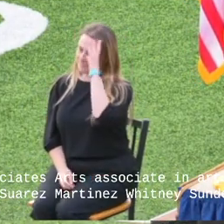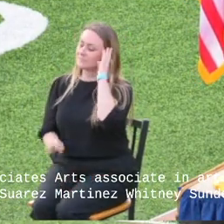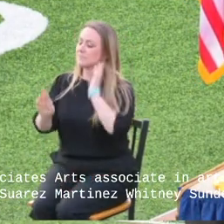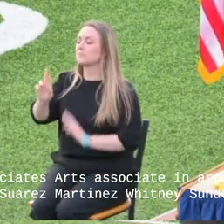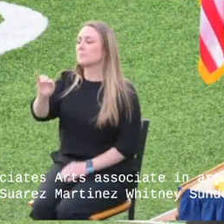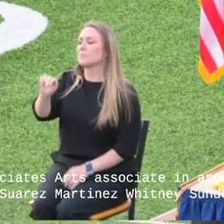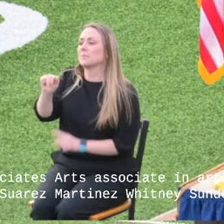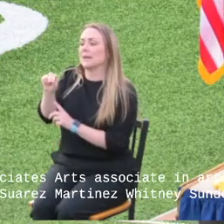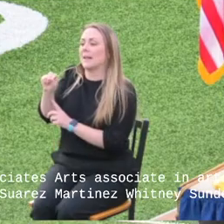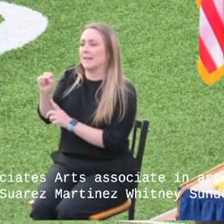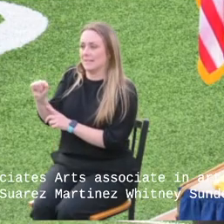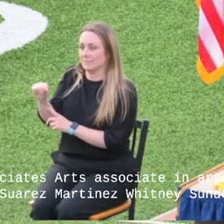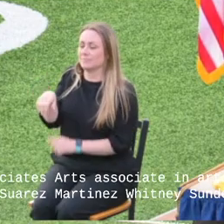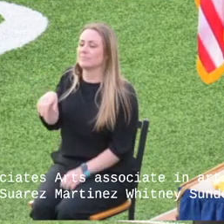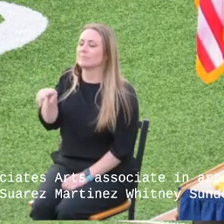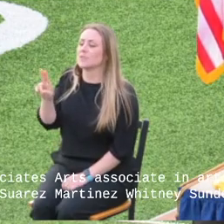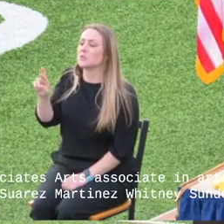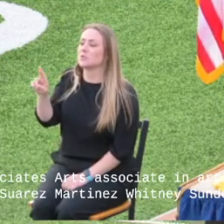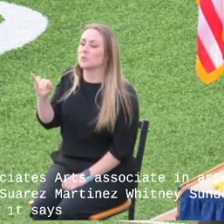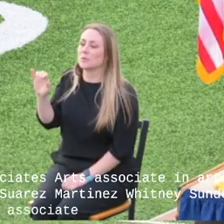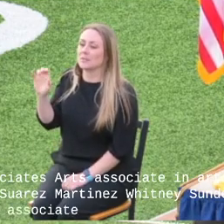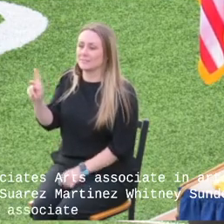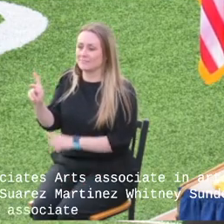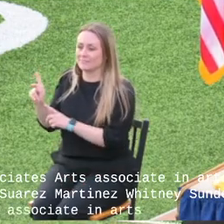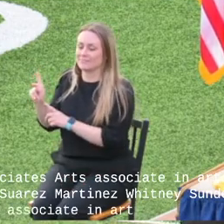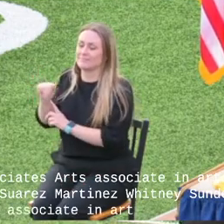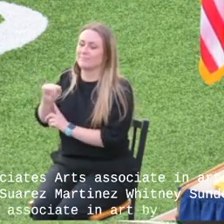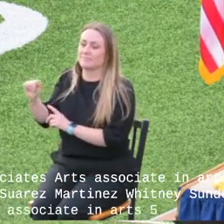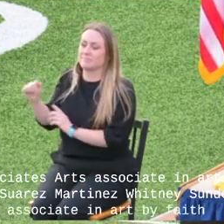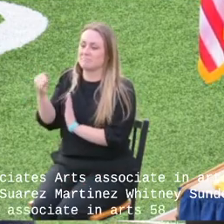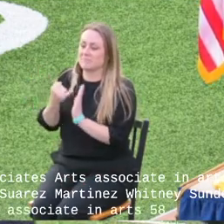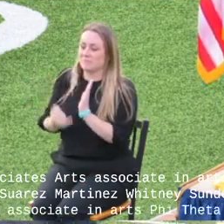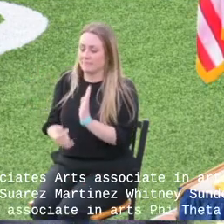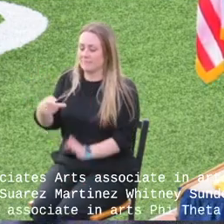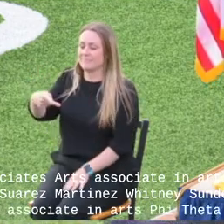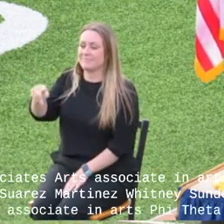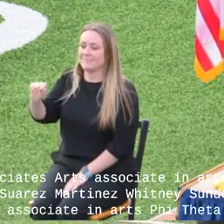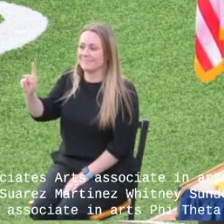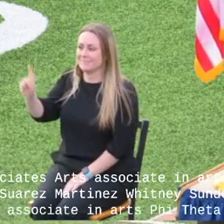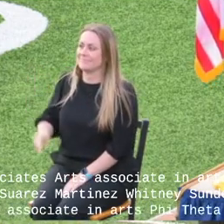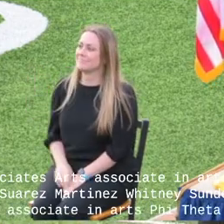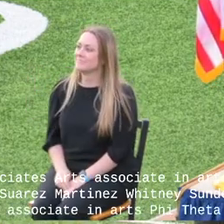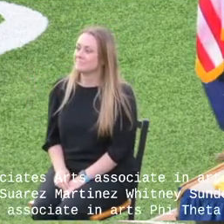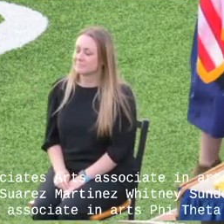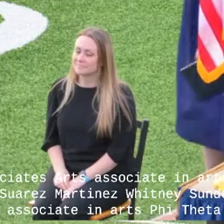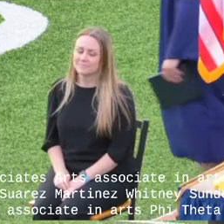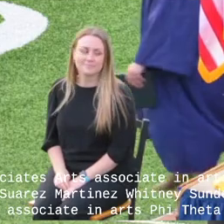Brianna D. Urich, Associate in Arts, Phi Theta Kappa.